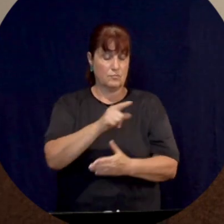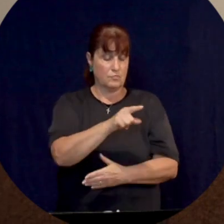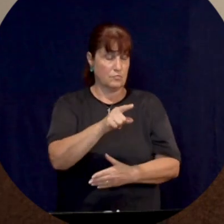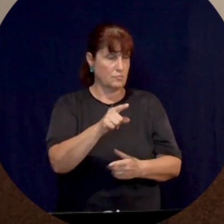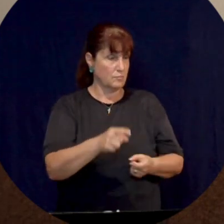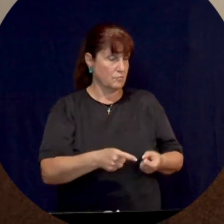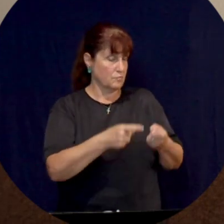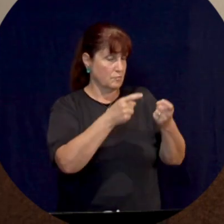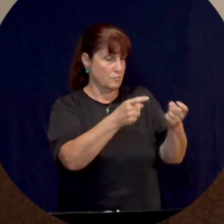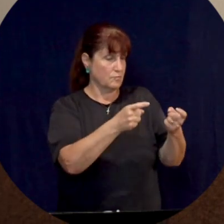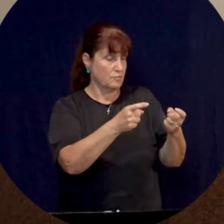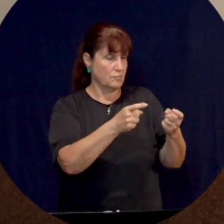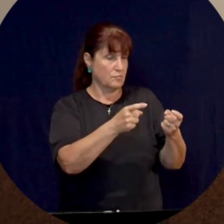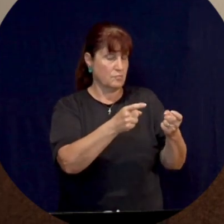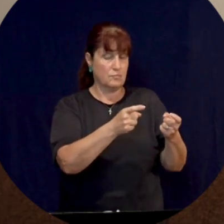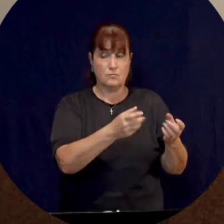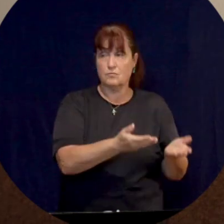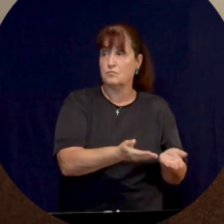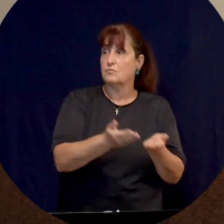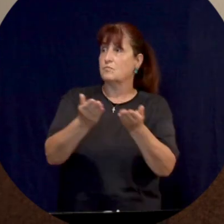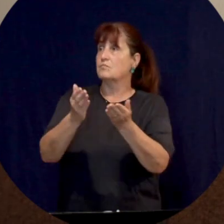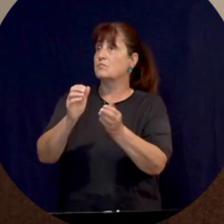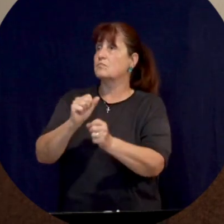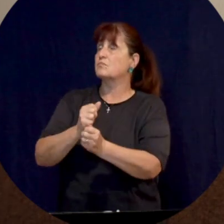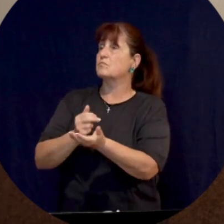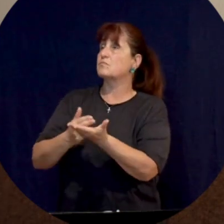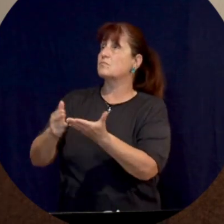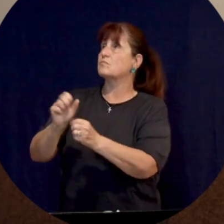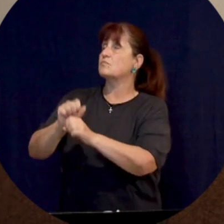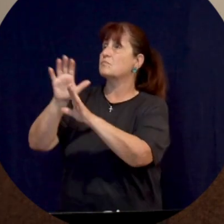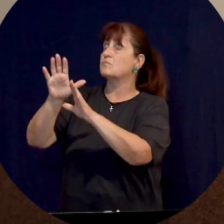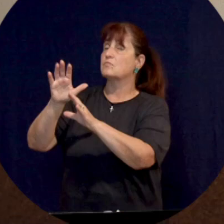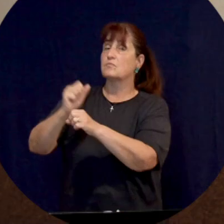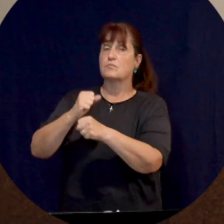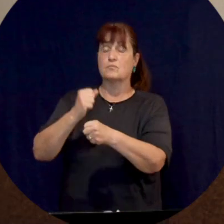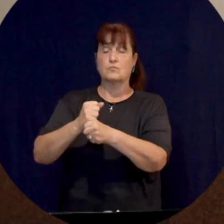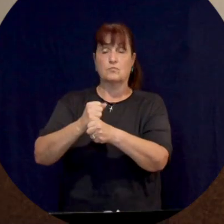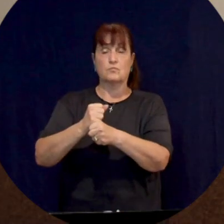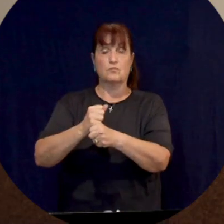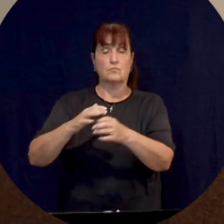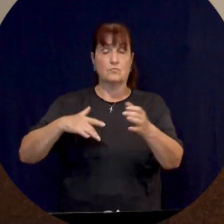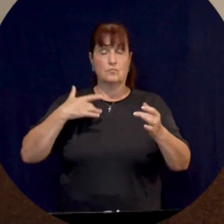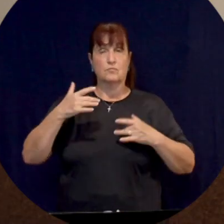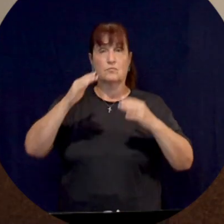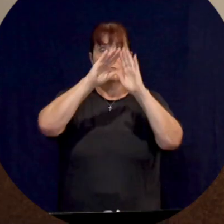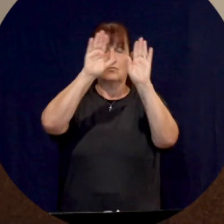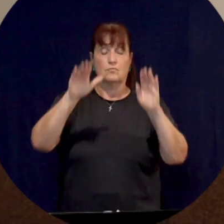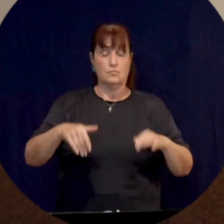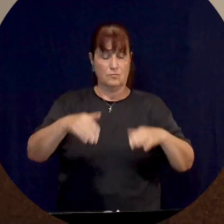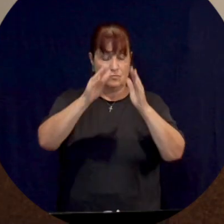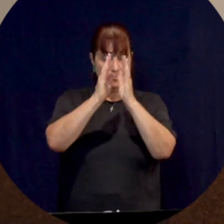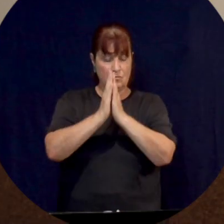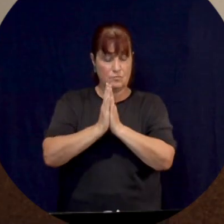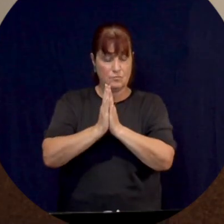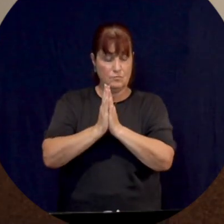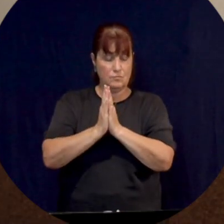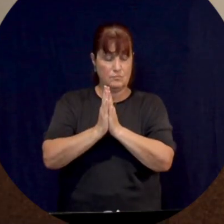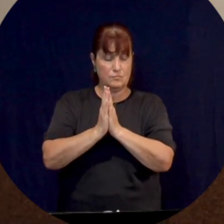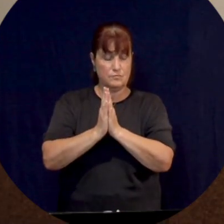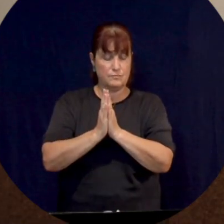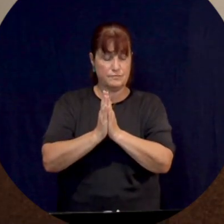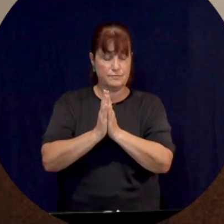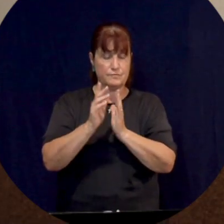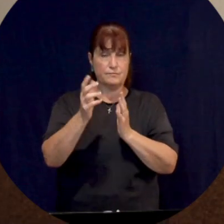to my holy mountain and make joyful in my house of prayer. Their